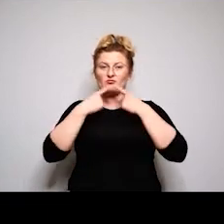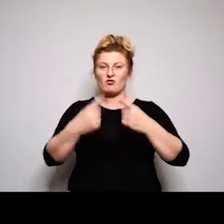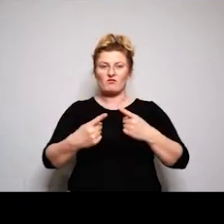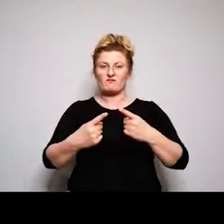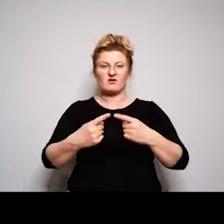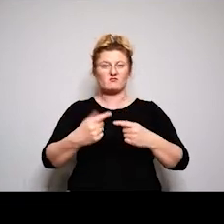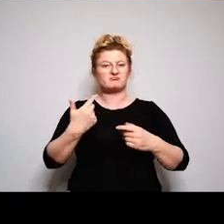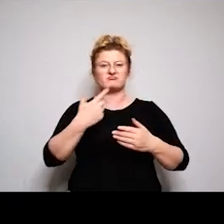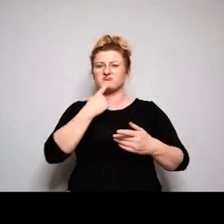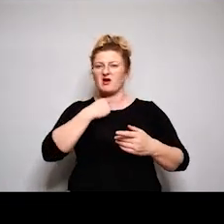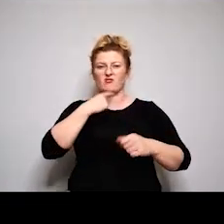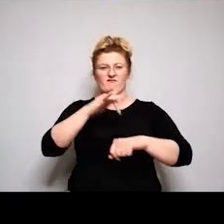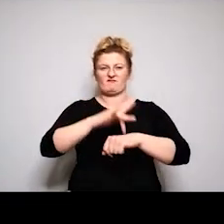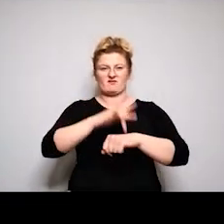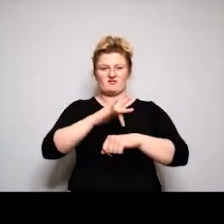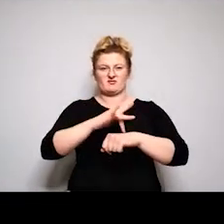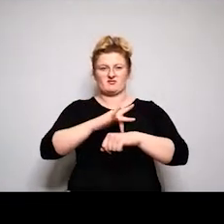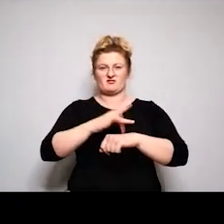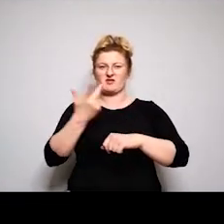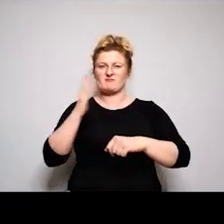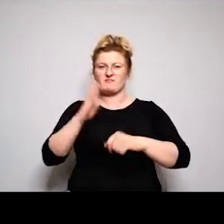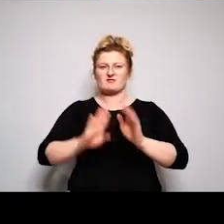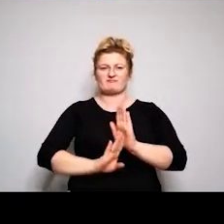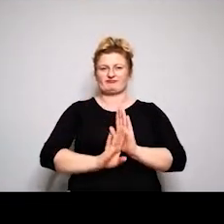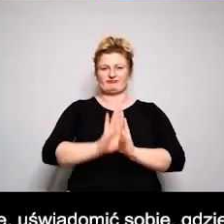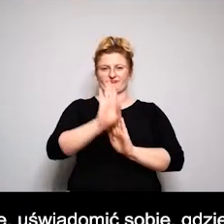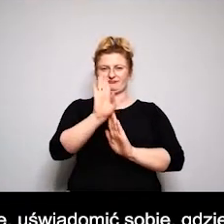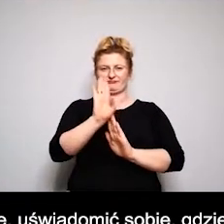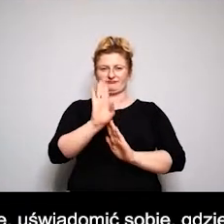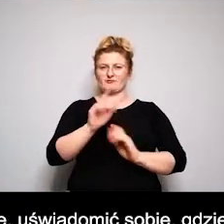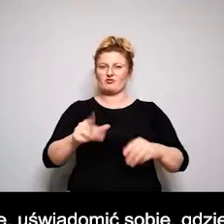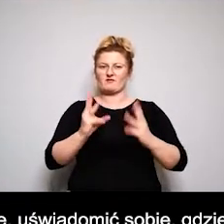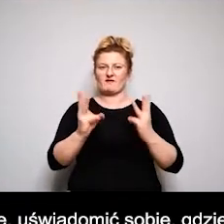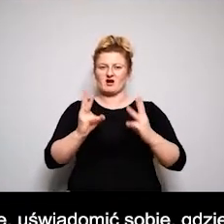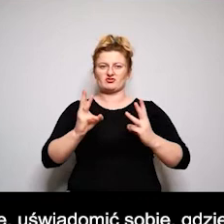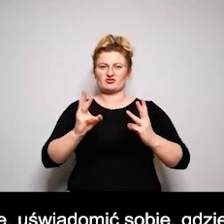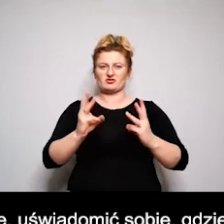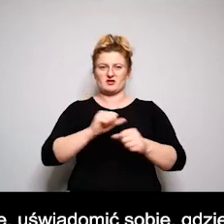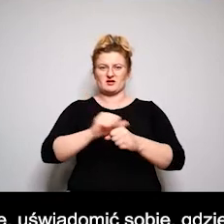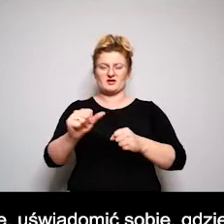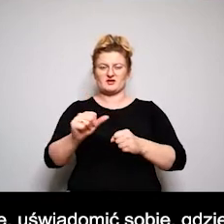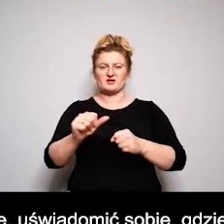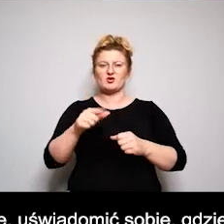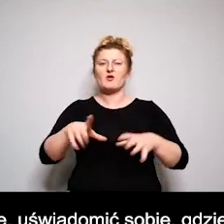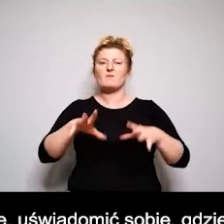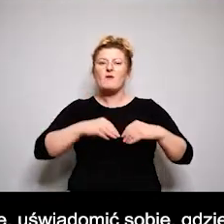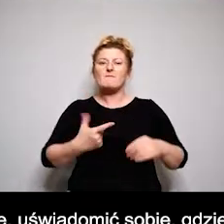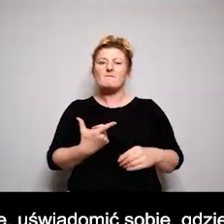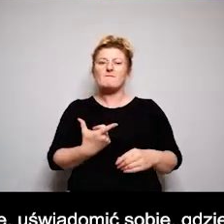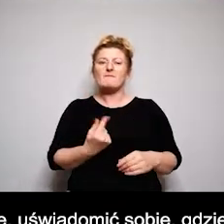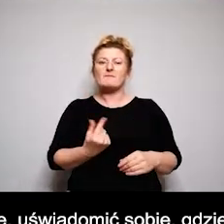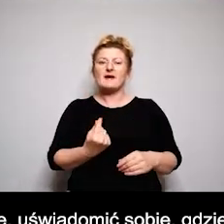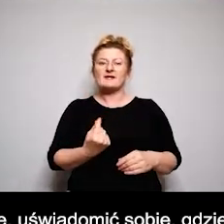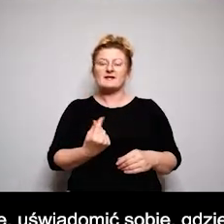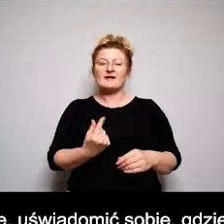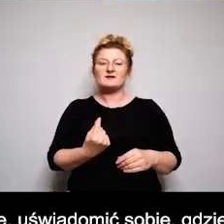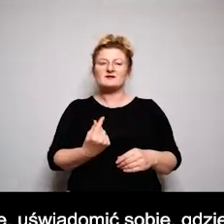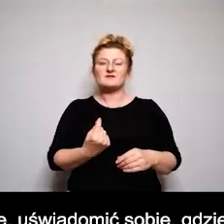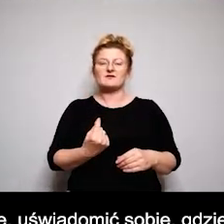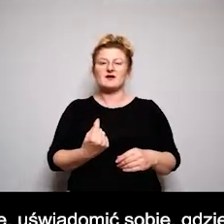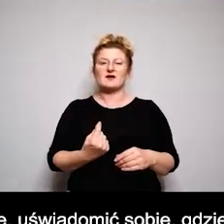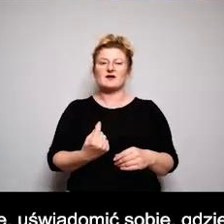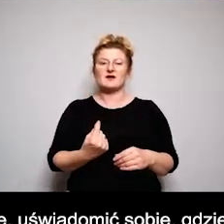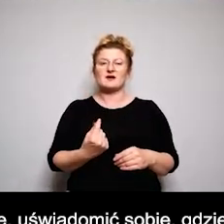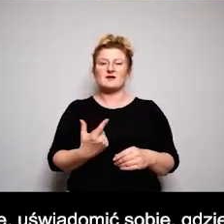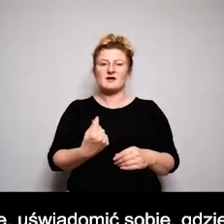make partnerships. We can be capable of anything, but we are not capable of everything. So it's very